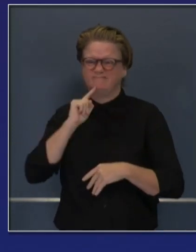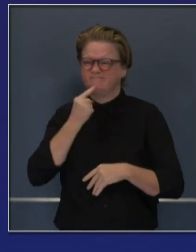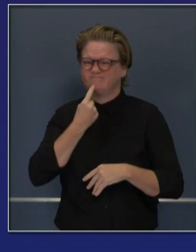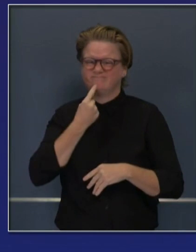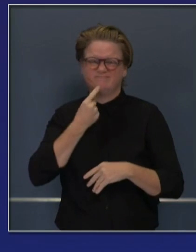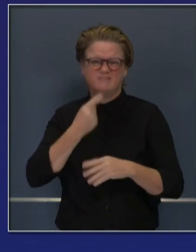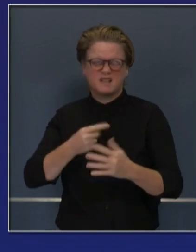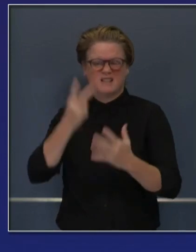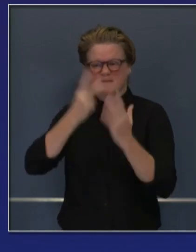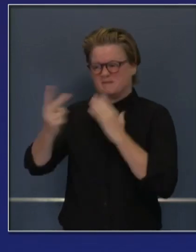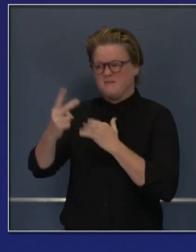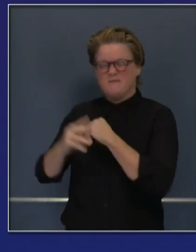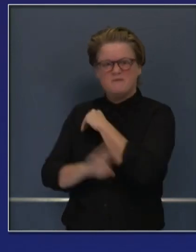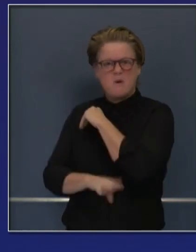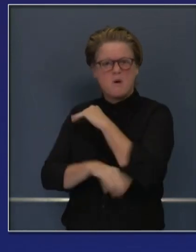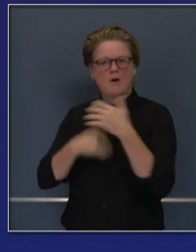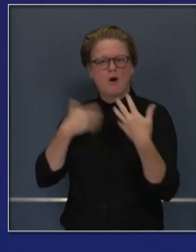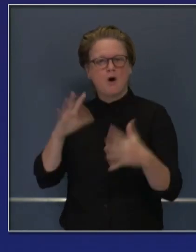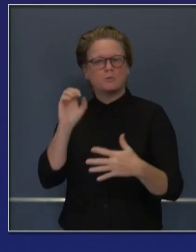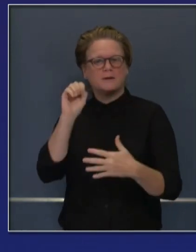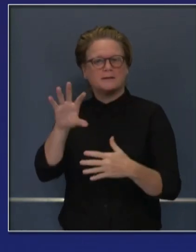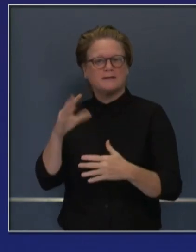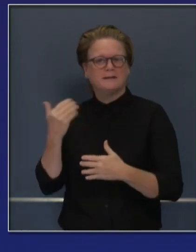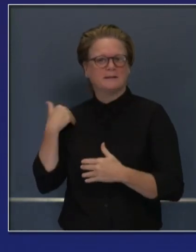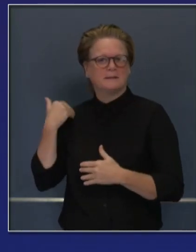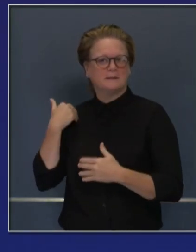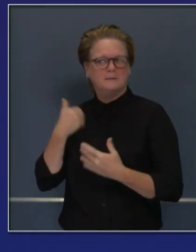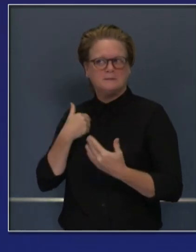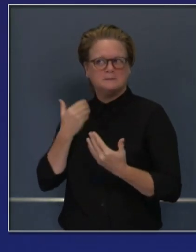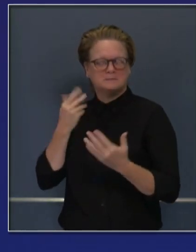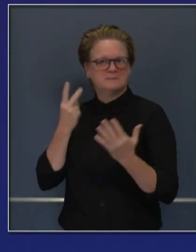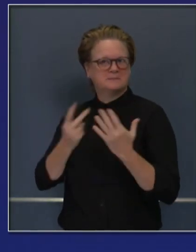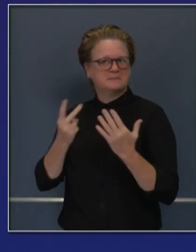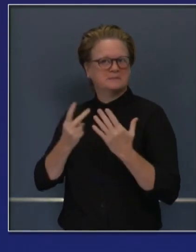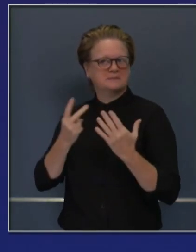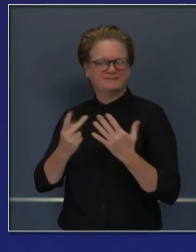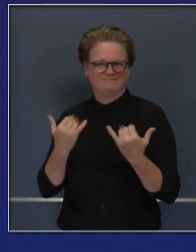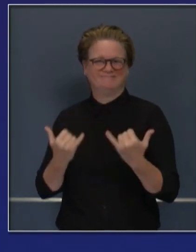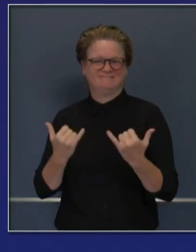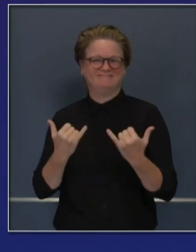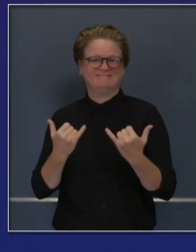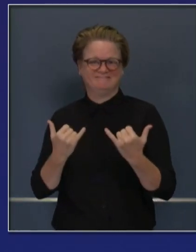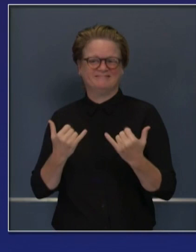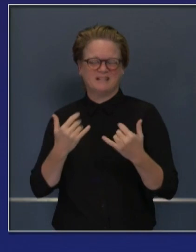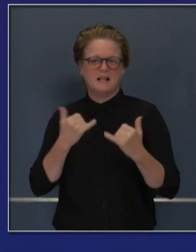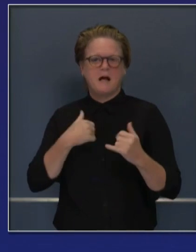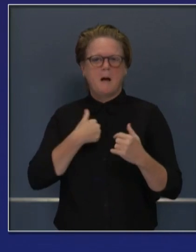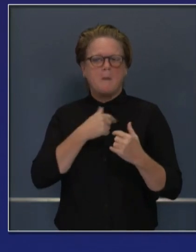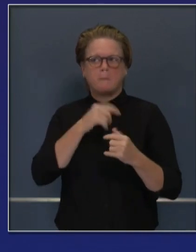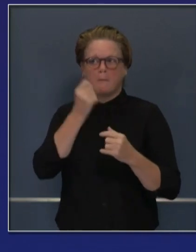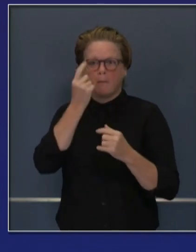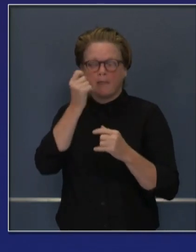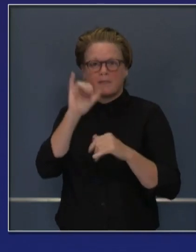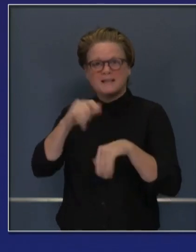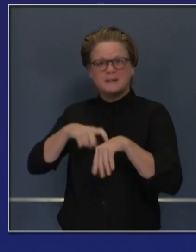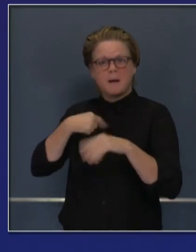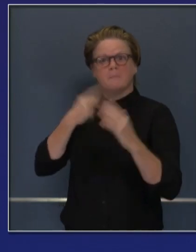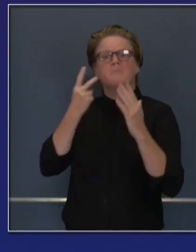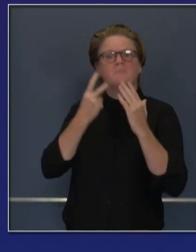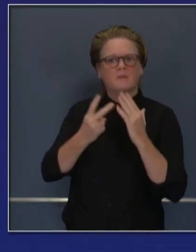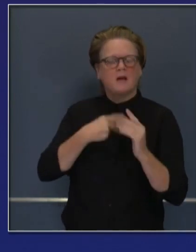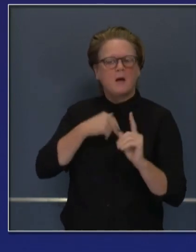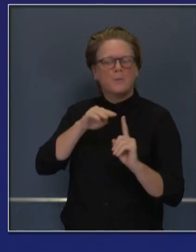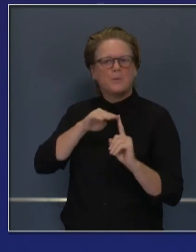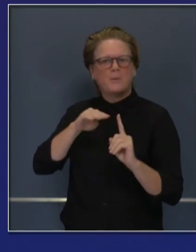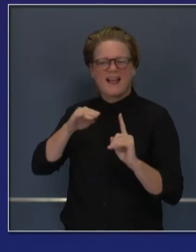move back, or for that matter, to the extent we see some stability, to allow us flexibility going forward, but counties to